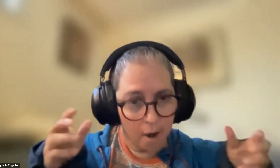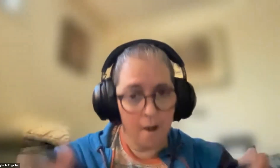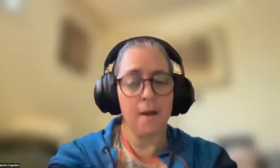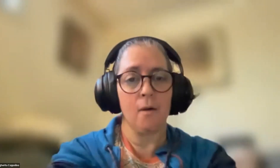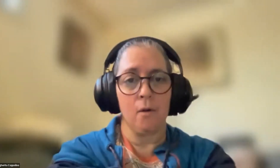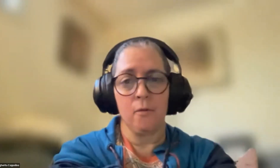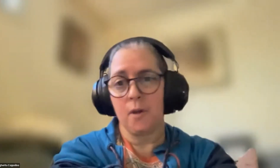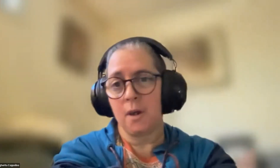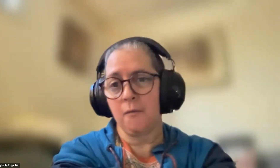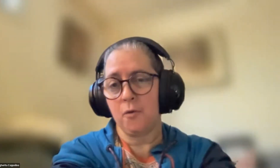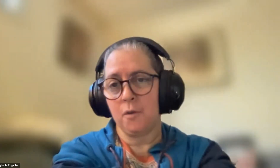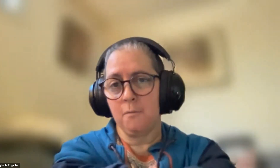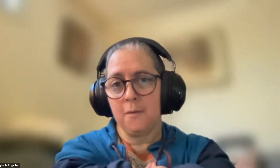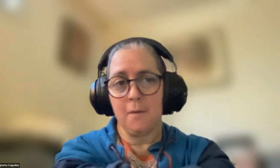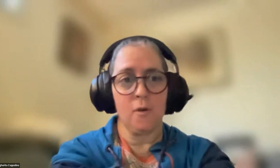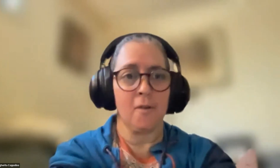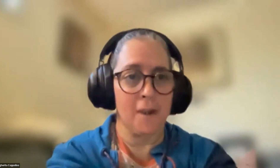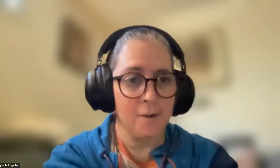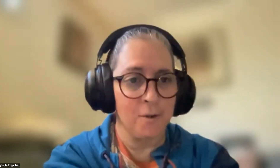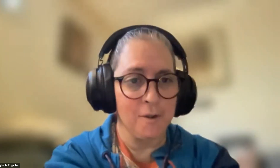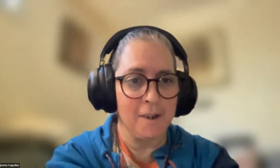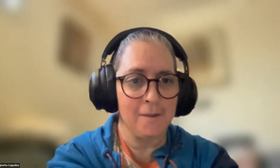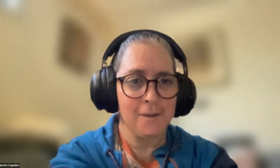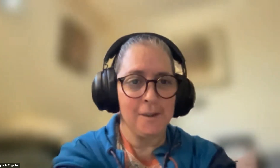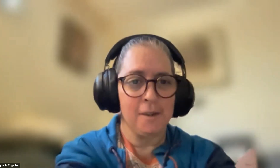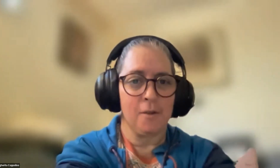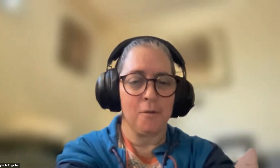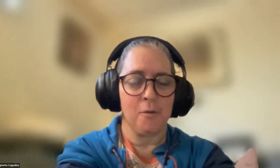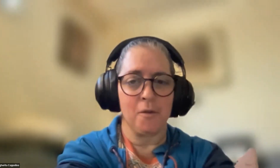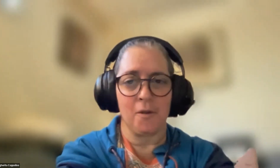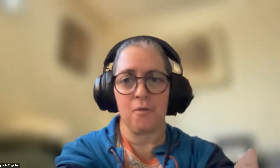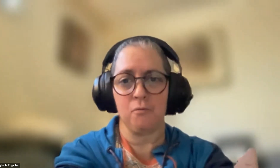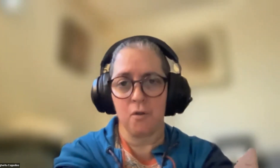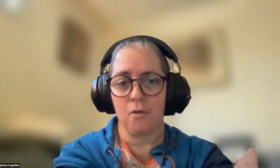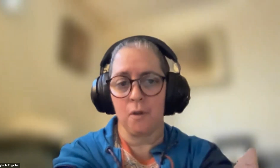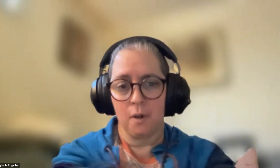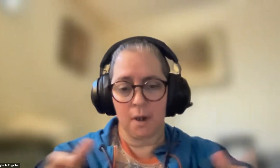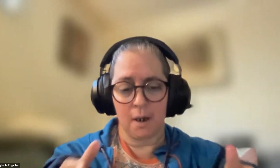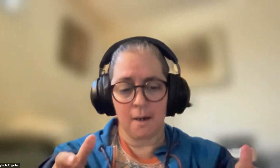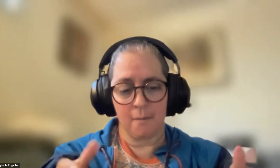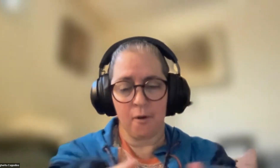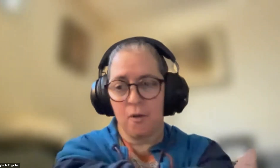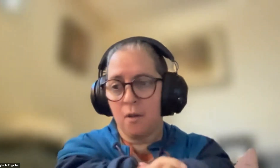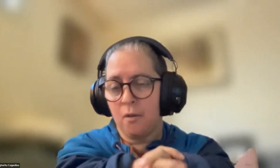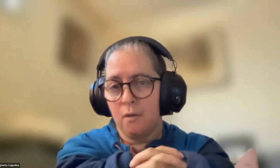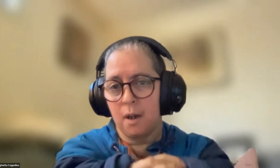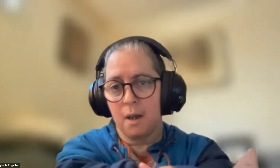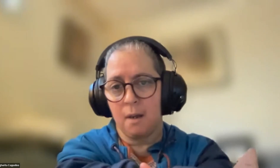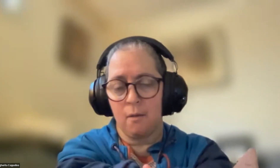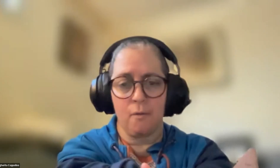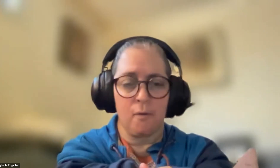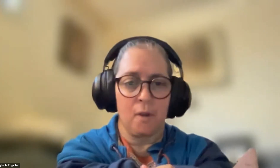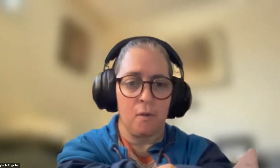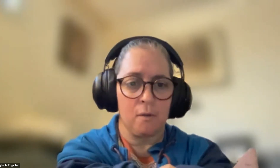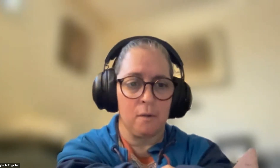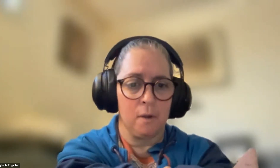So I now close today's forum. I'm really sad to do that because it was such a rich presentation and